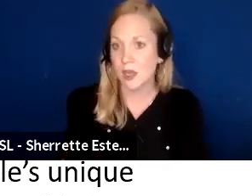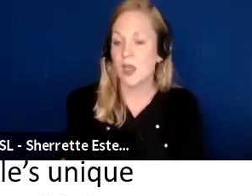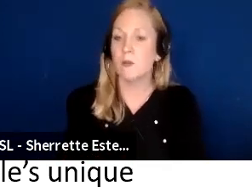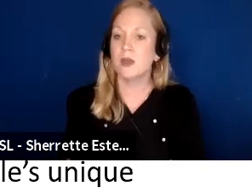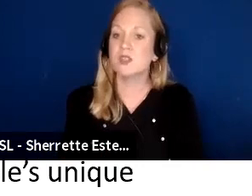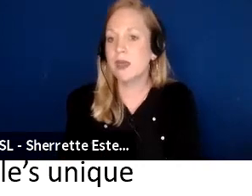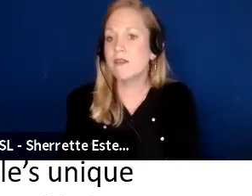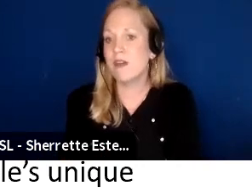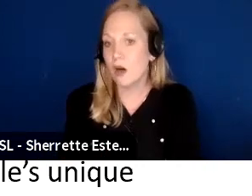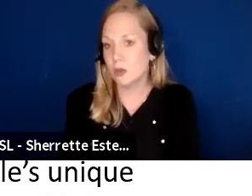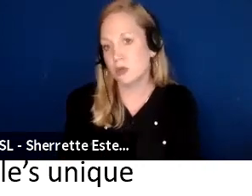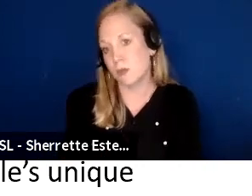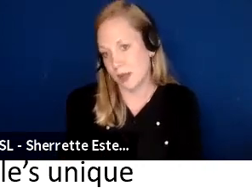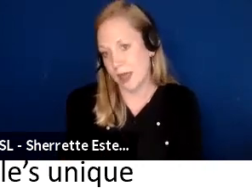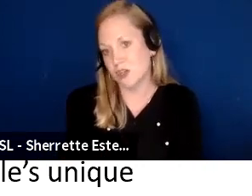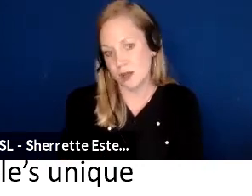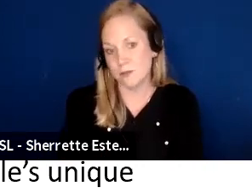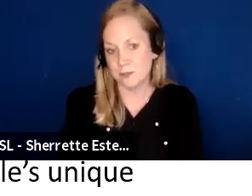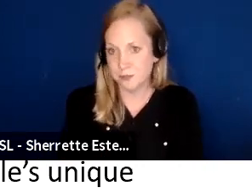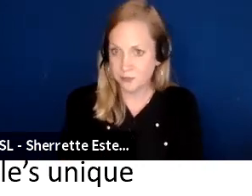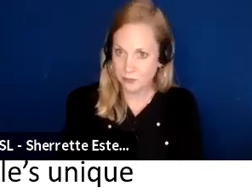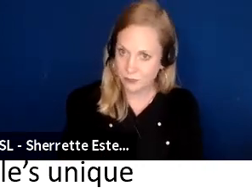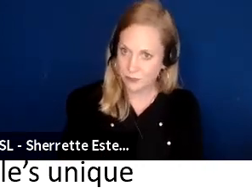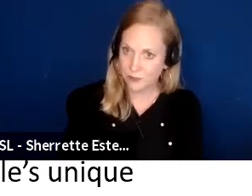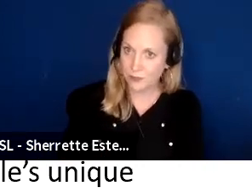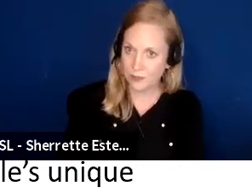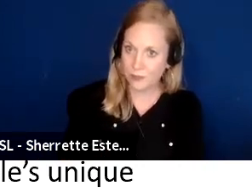decision making, because we value communication.